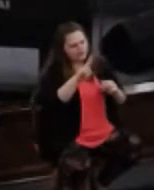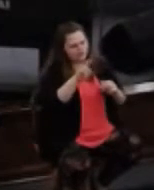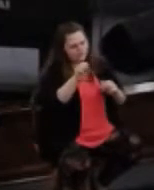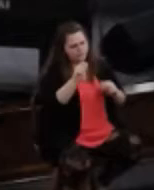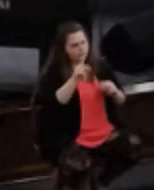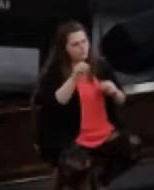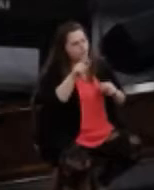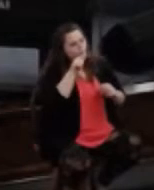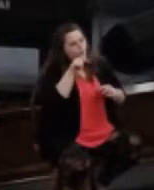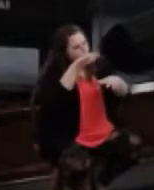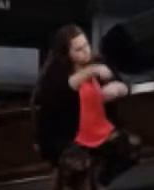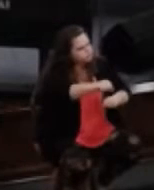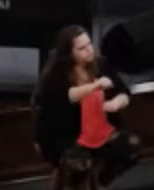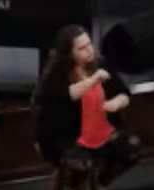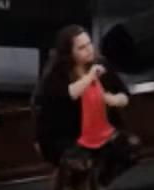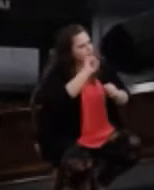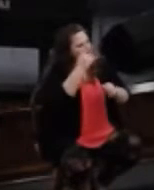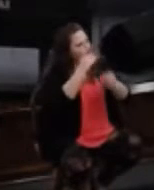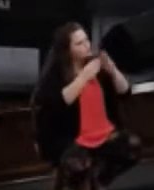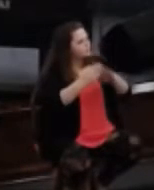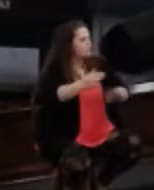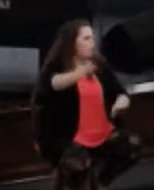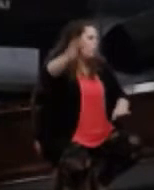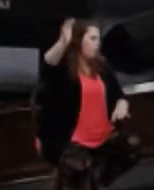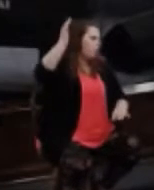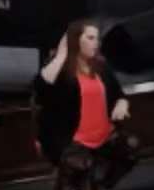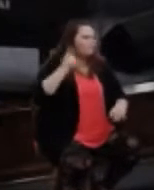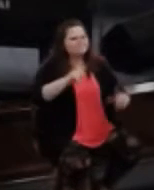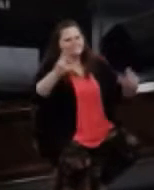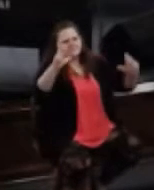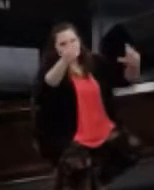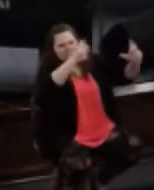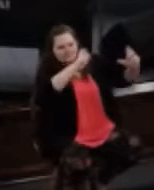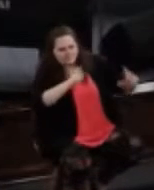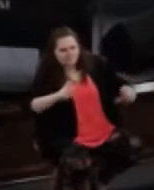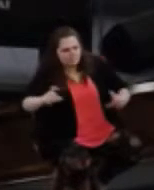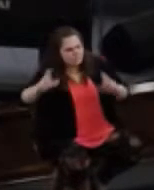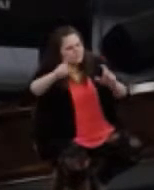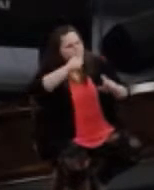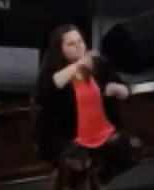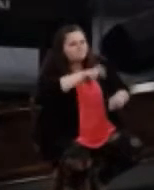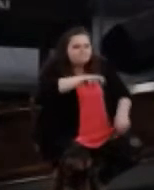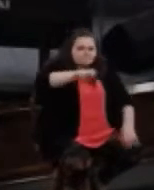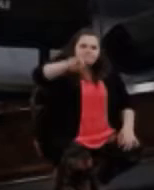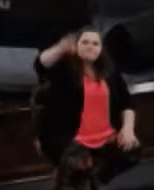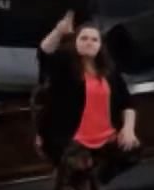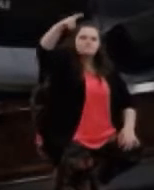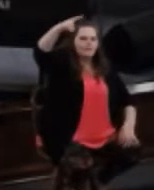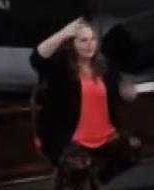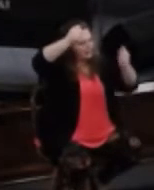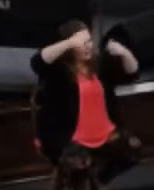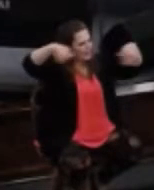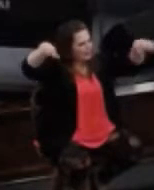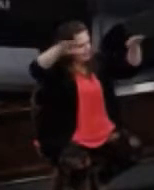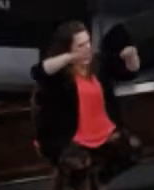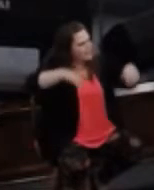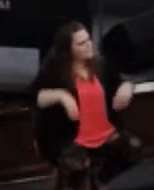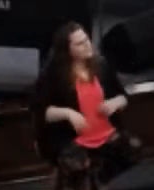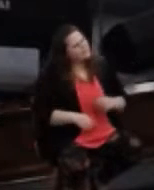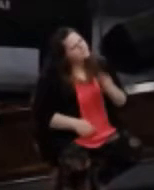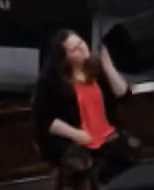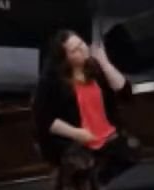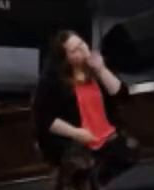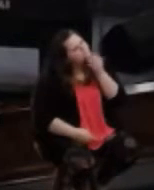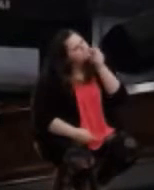occupied Jerusalem ages ago. After he took a few pictures, he went back up to the surface again. And then reflecting on